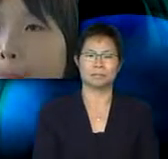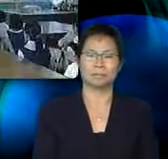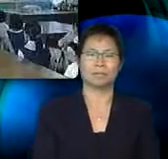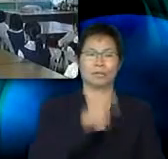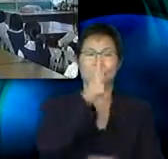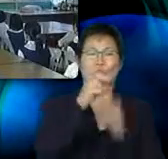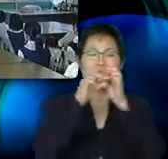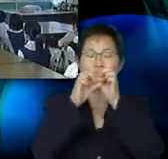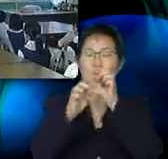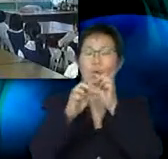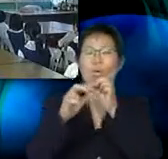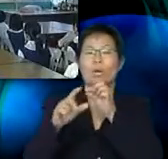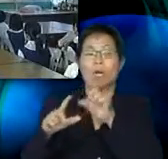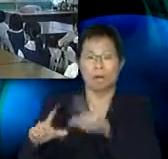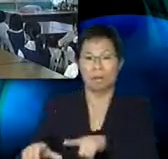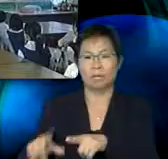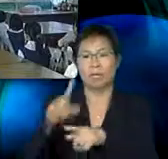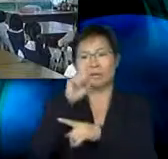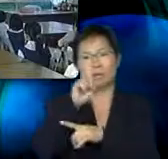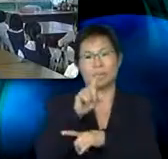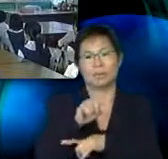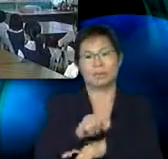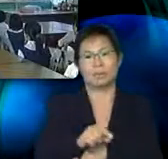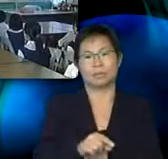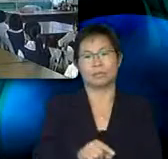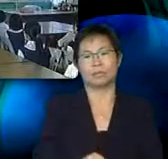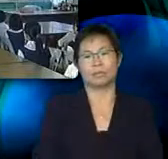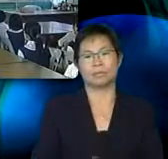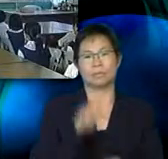Straws left, put into 1's place.